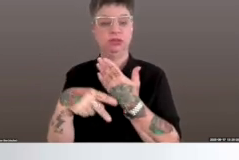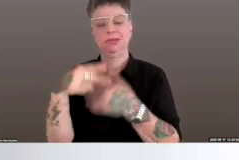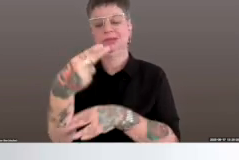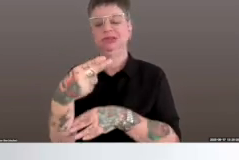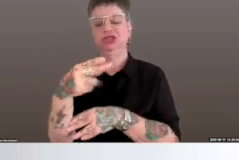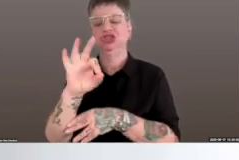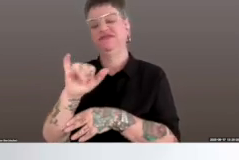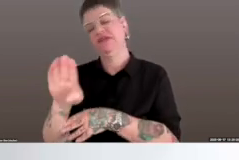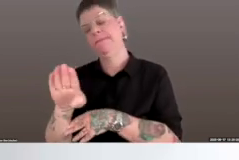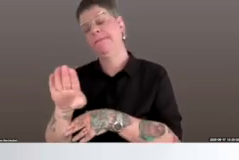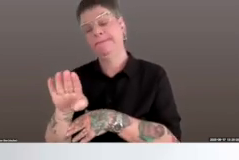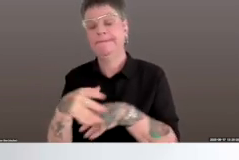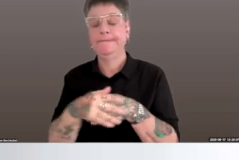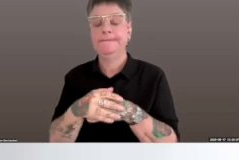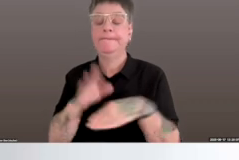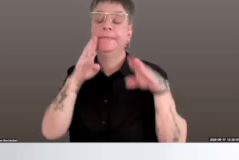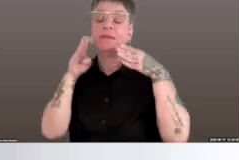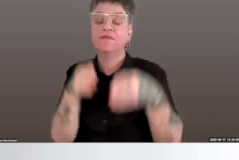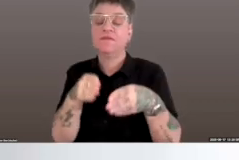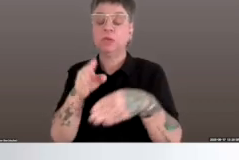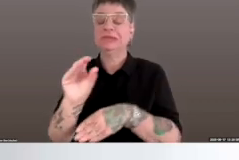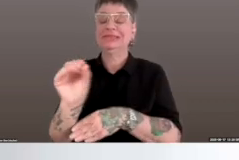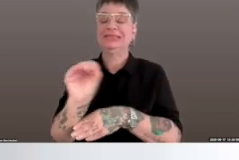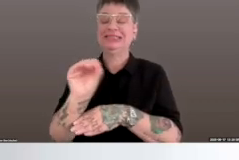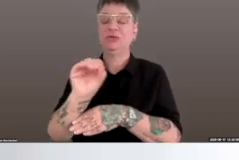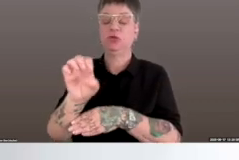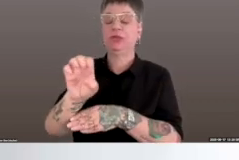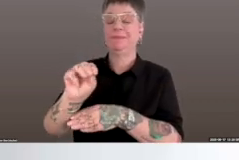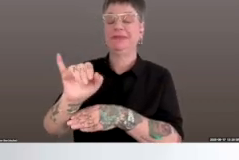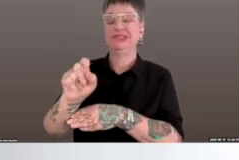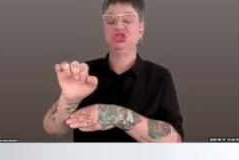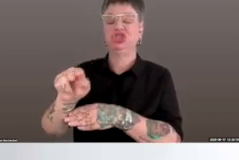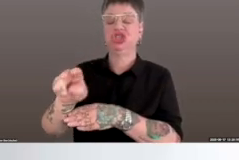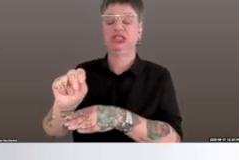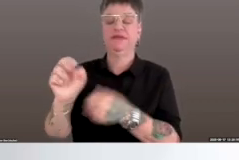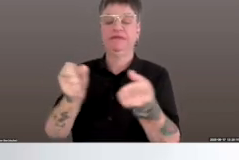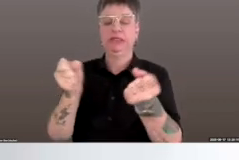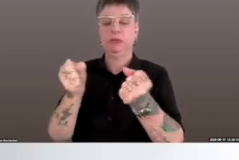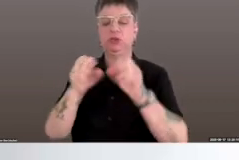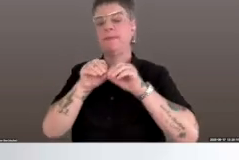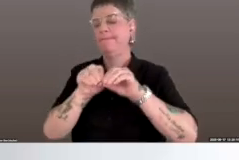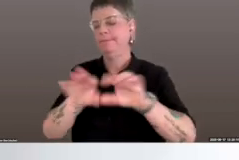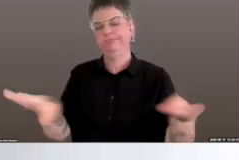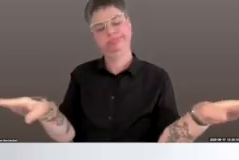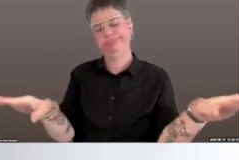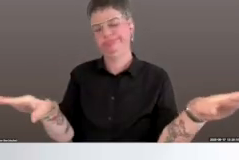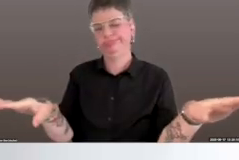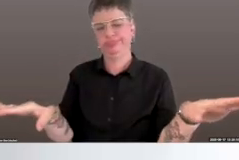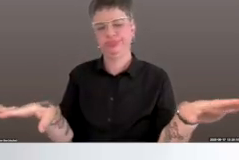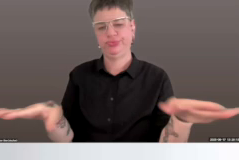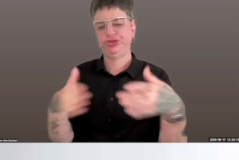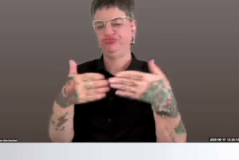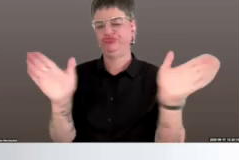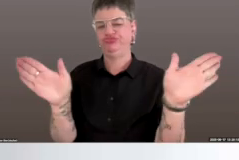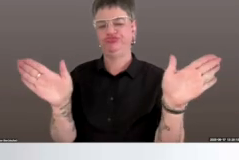HVIP, focused on getting zero-emission vehicles and equipment into the mainstream. In